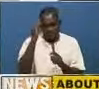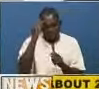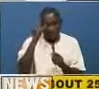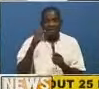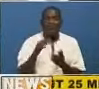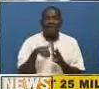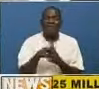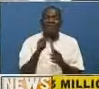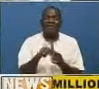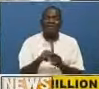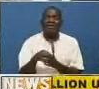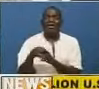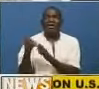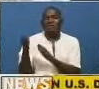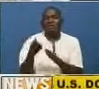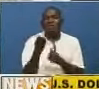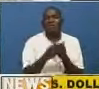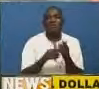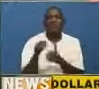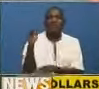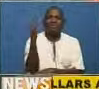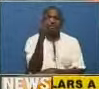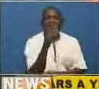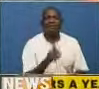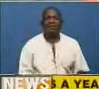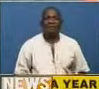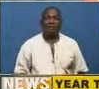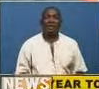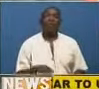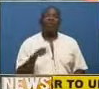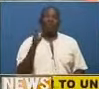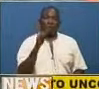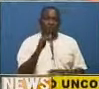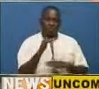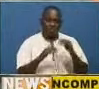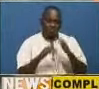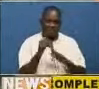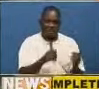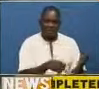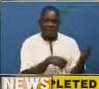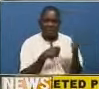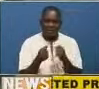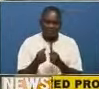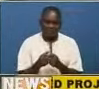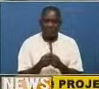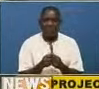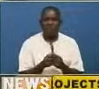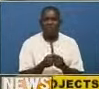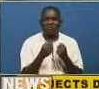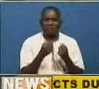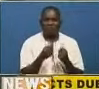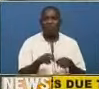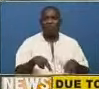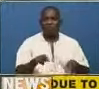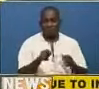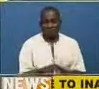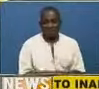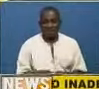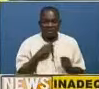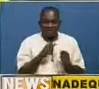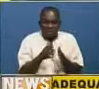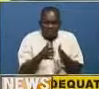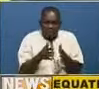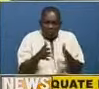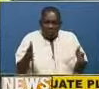the need to cut down some of the trees. We want to build strong, good roads and